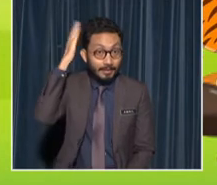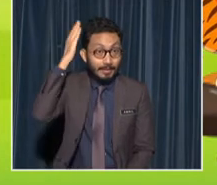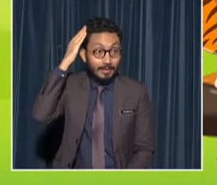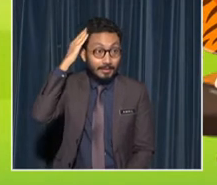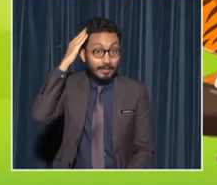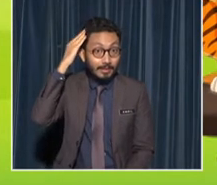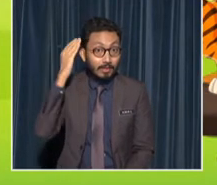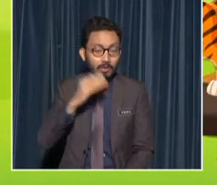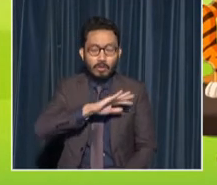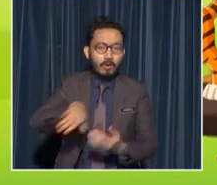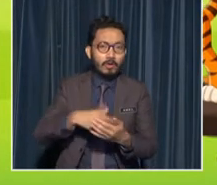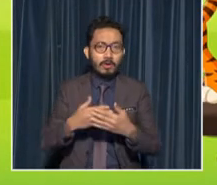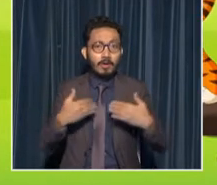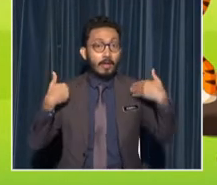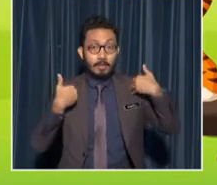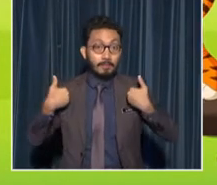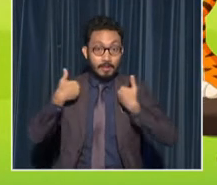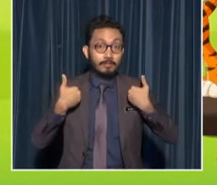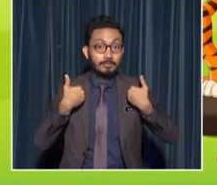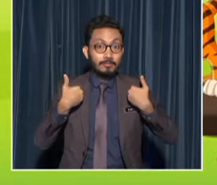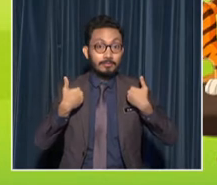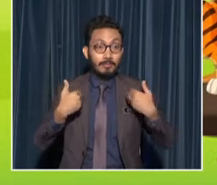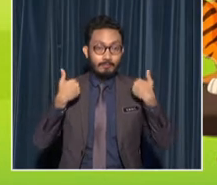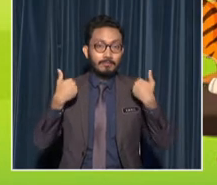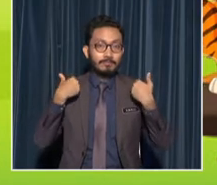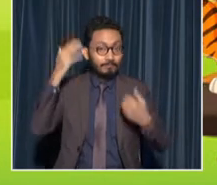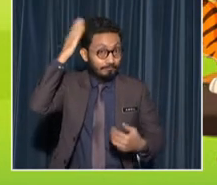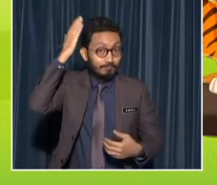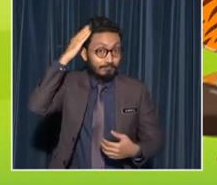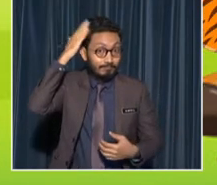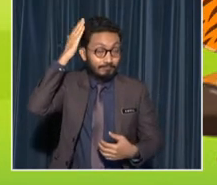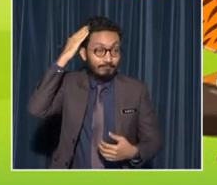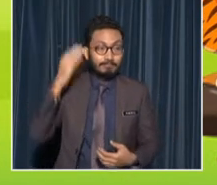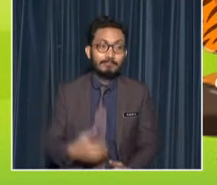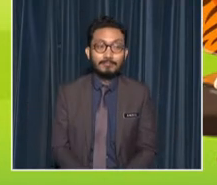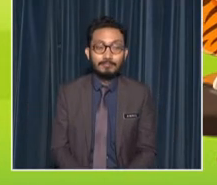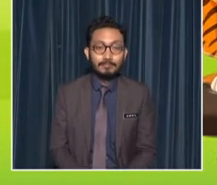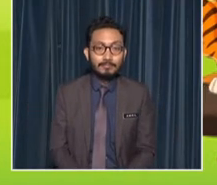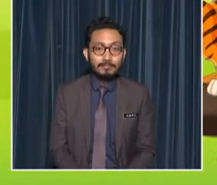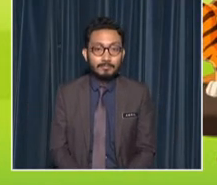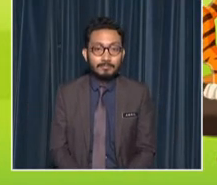Head. All animals have heads.